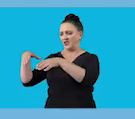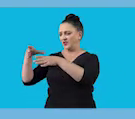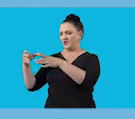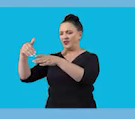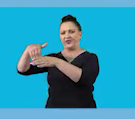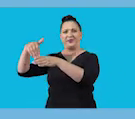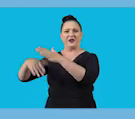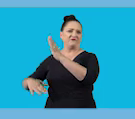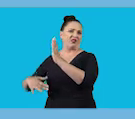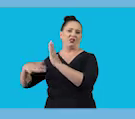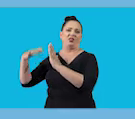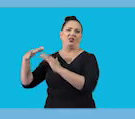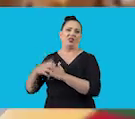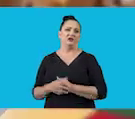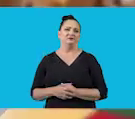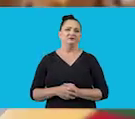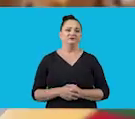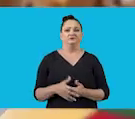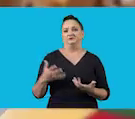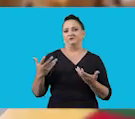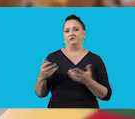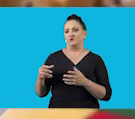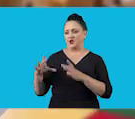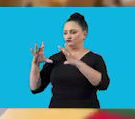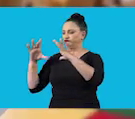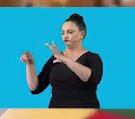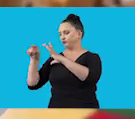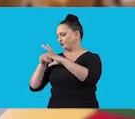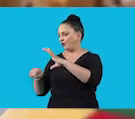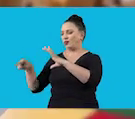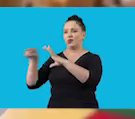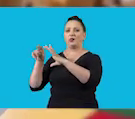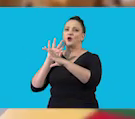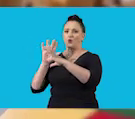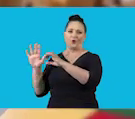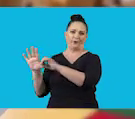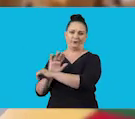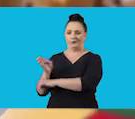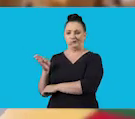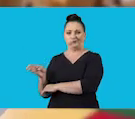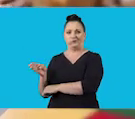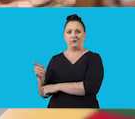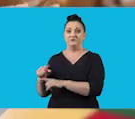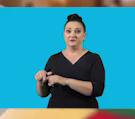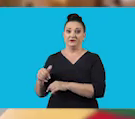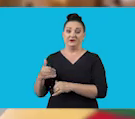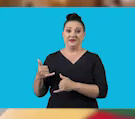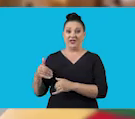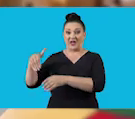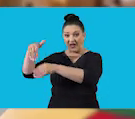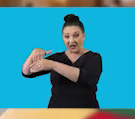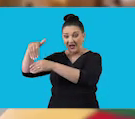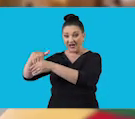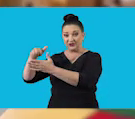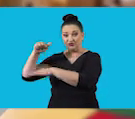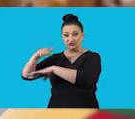the container that they are in? If you put them in a circular container, they're going to fill up that space. But if you put in solids